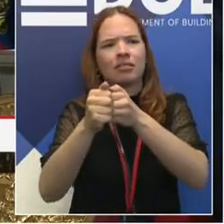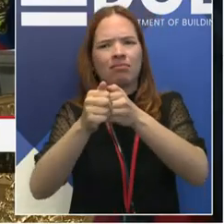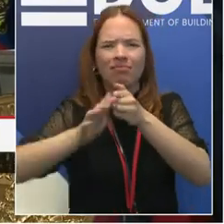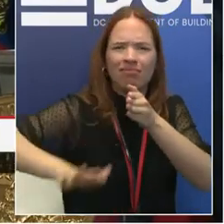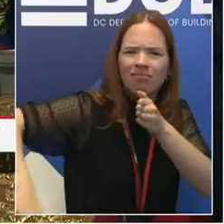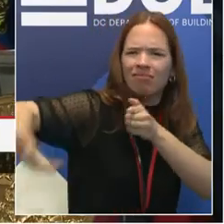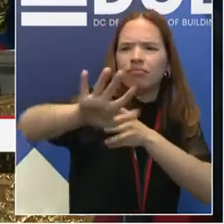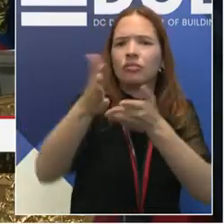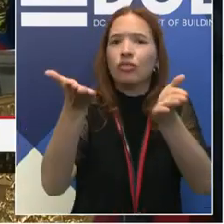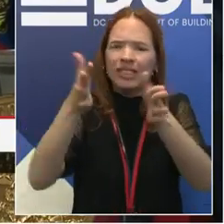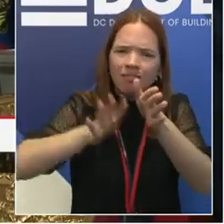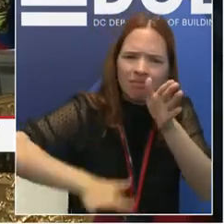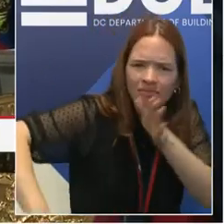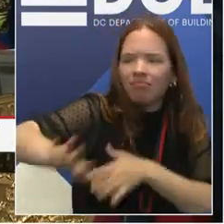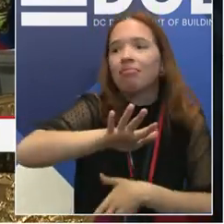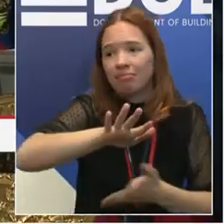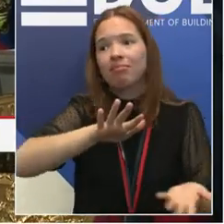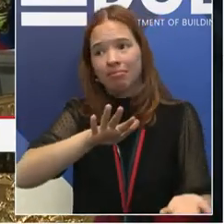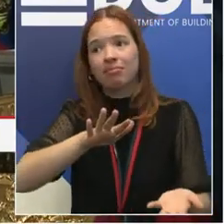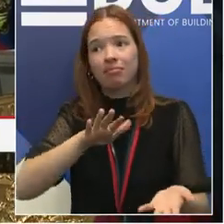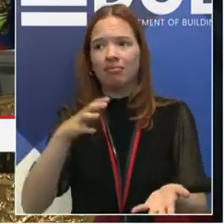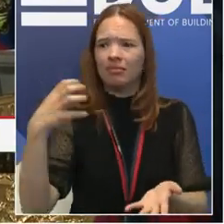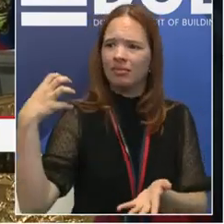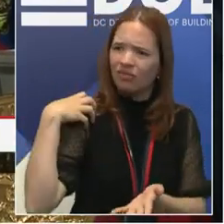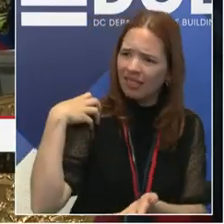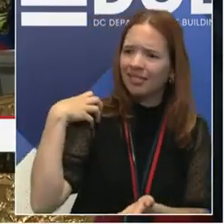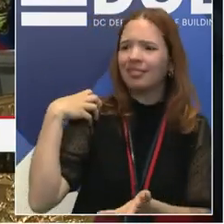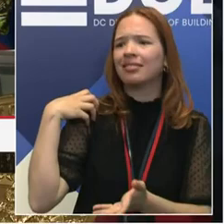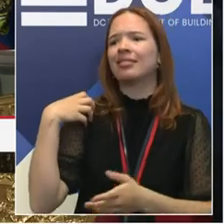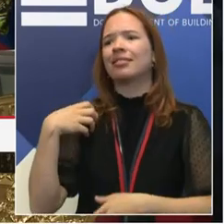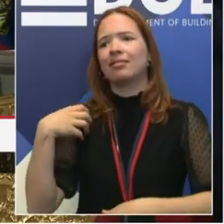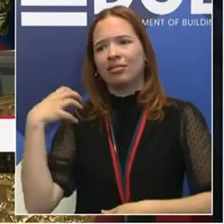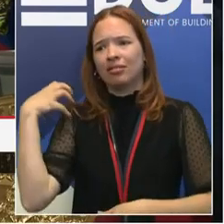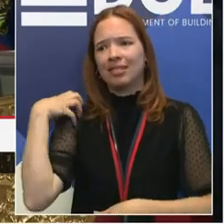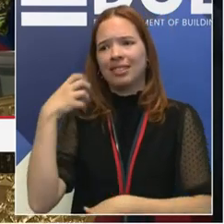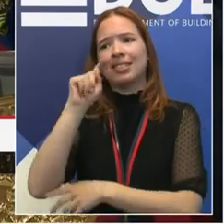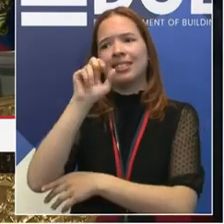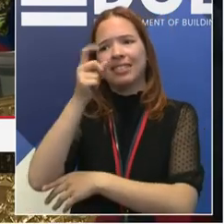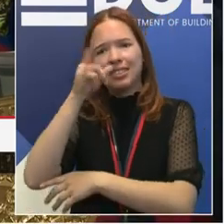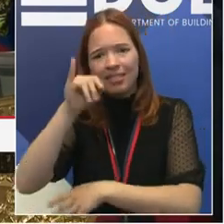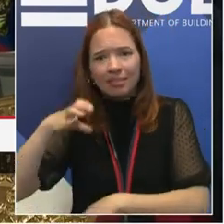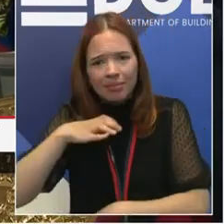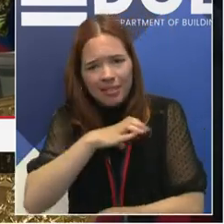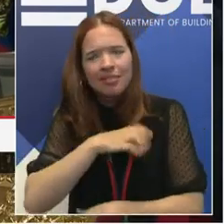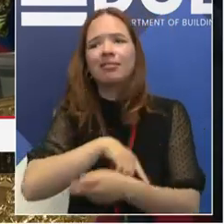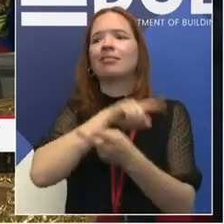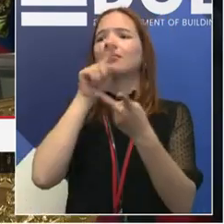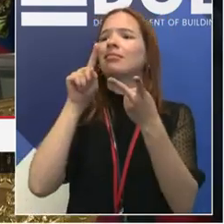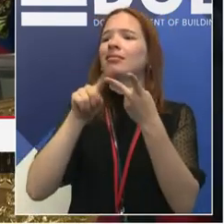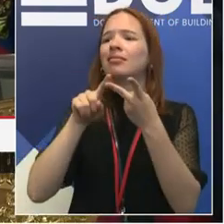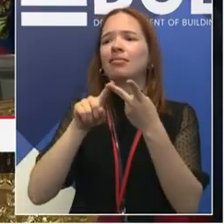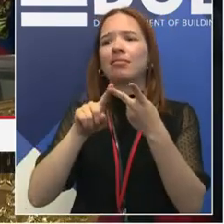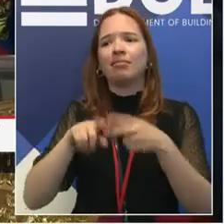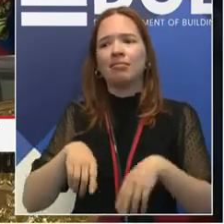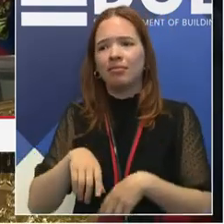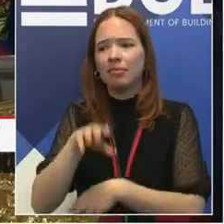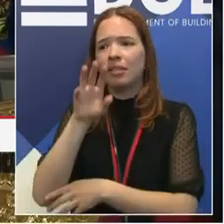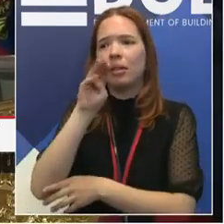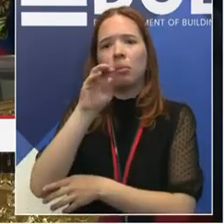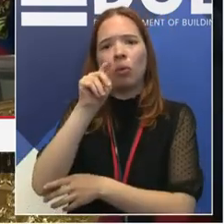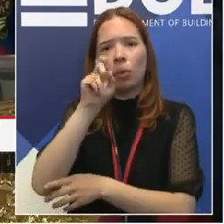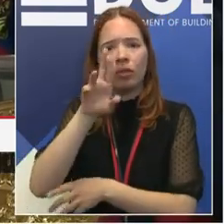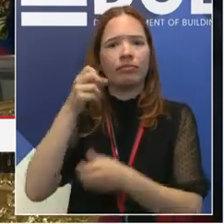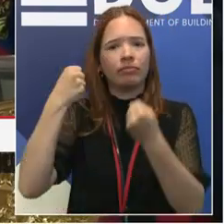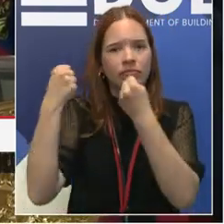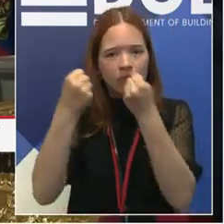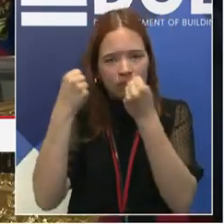D.C. Taxi Cab Commission, the Department of for Hire Vehicles, Consumer and Regulatory Affairs,